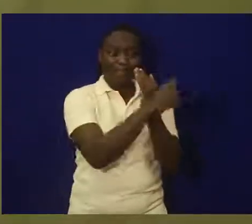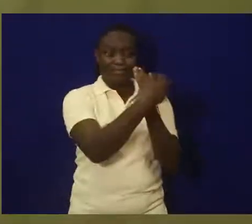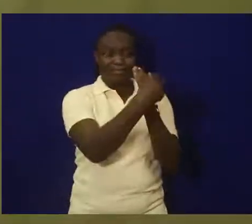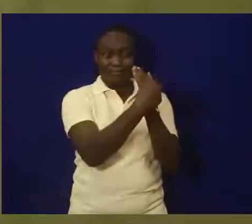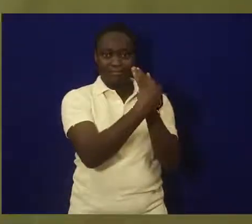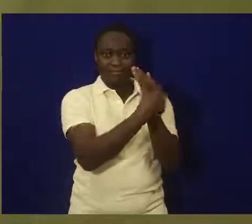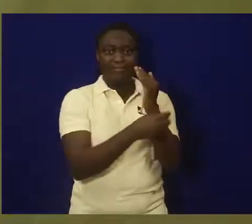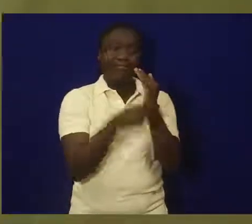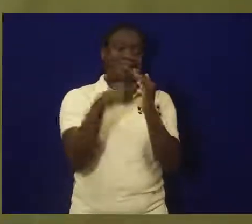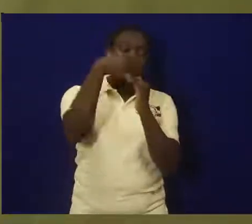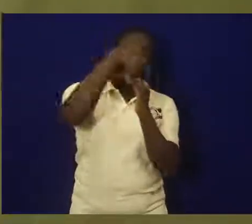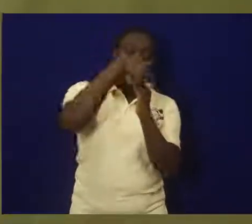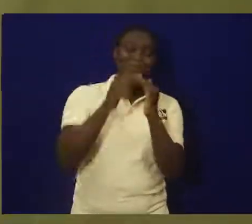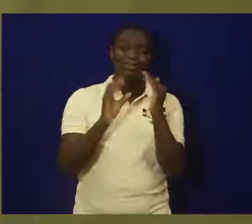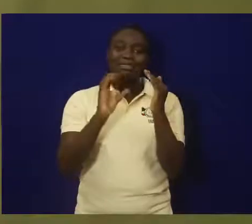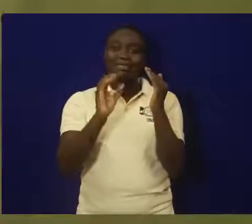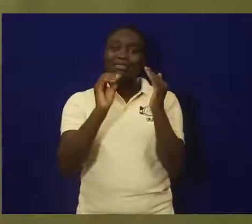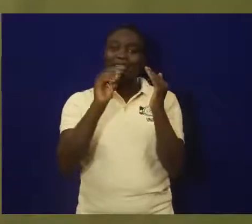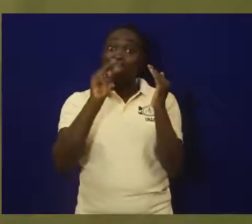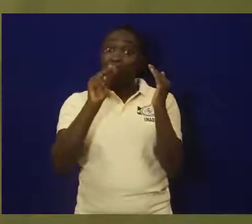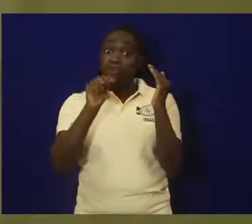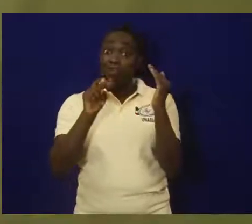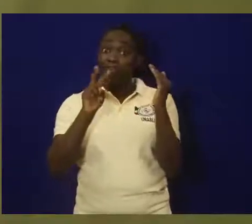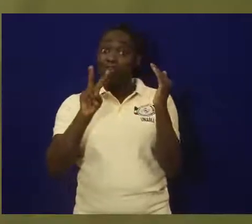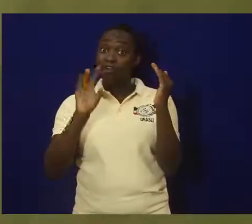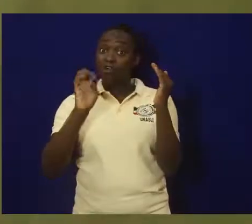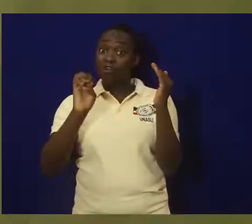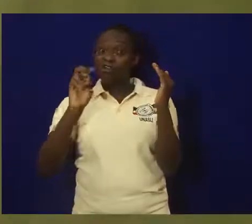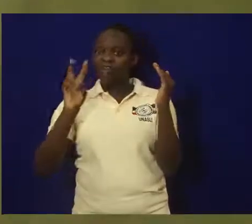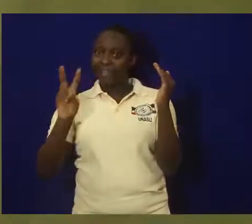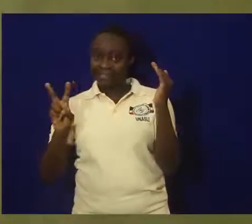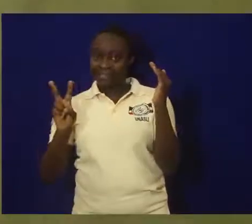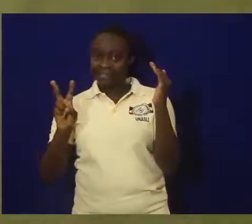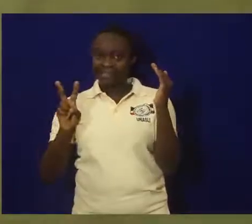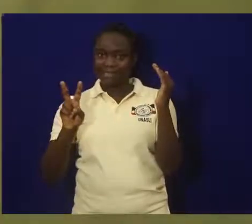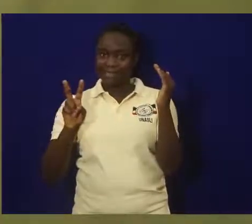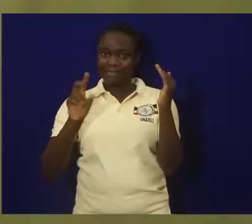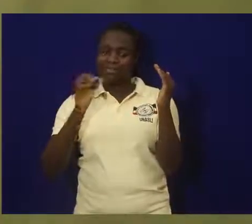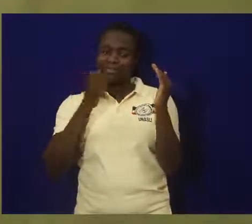then we have formed a convex mirror.